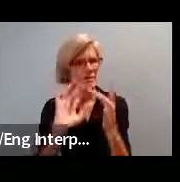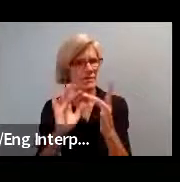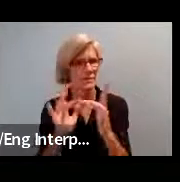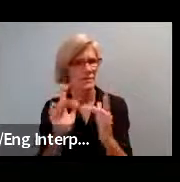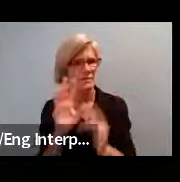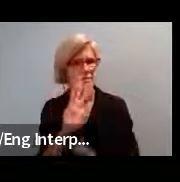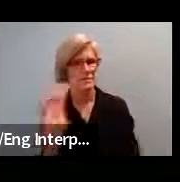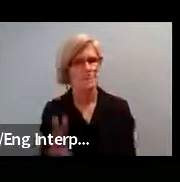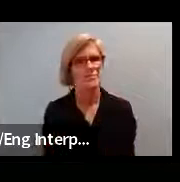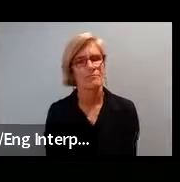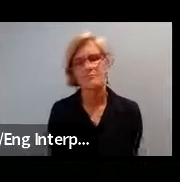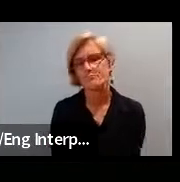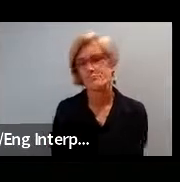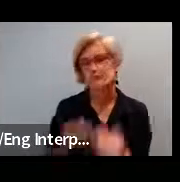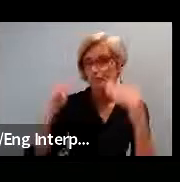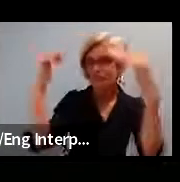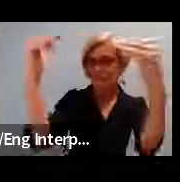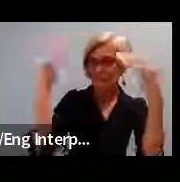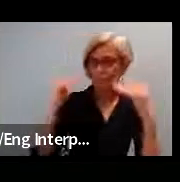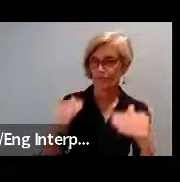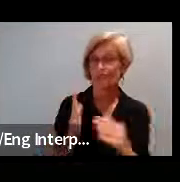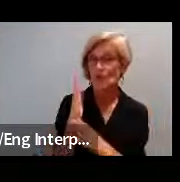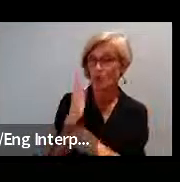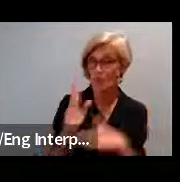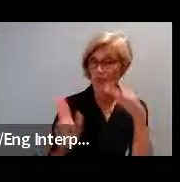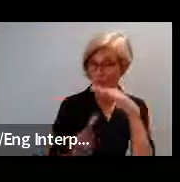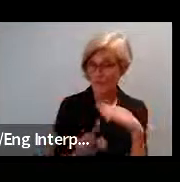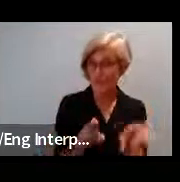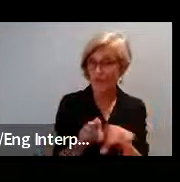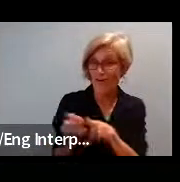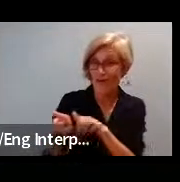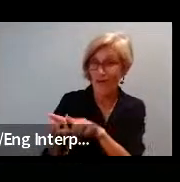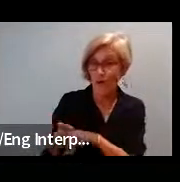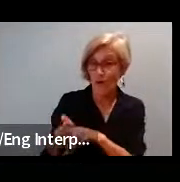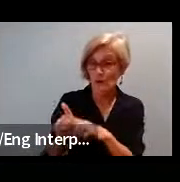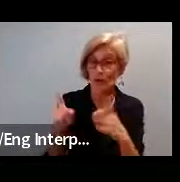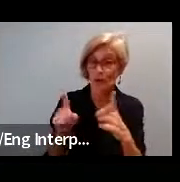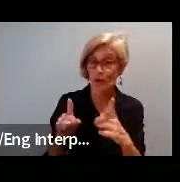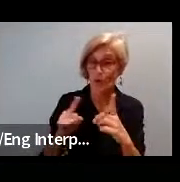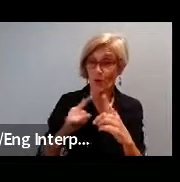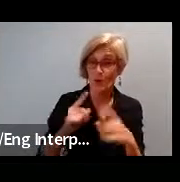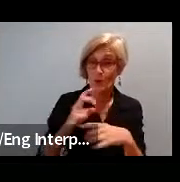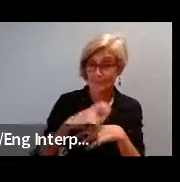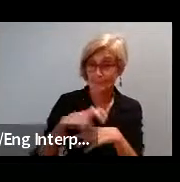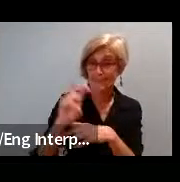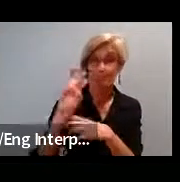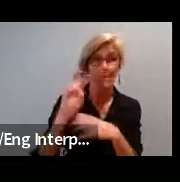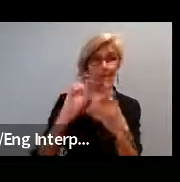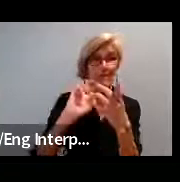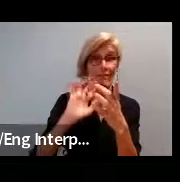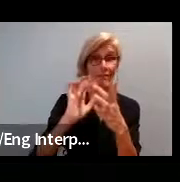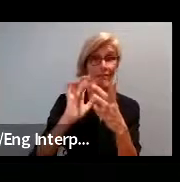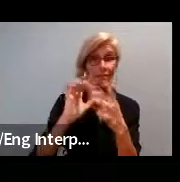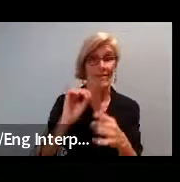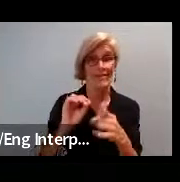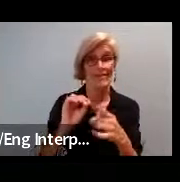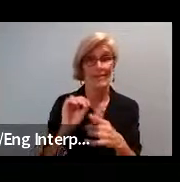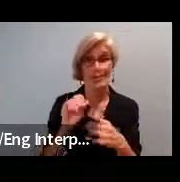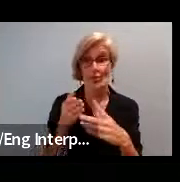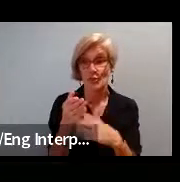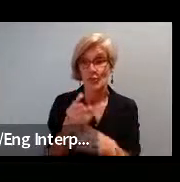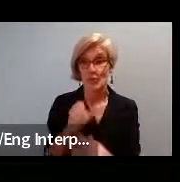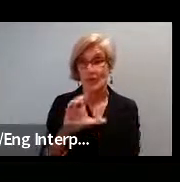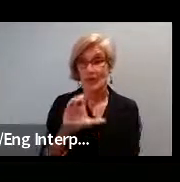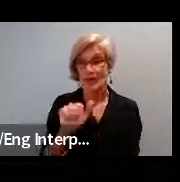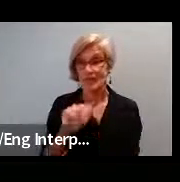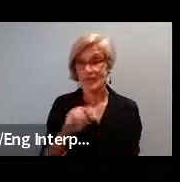Next question. Will the kindergartners also be submitting work online via Canvas? Students will not be turning